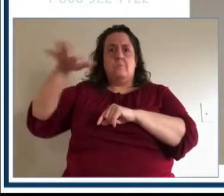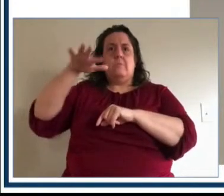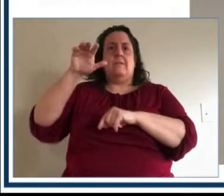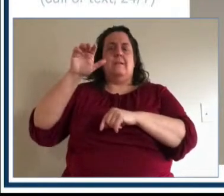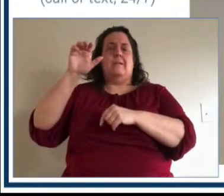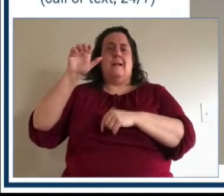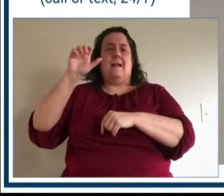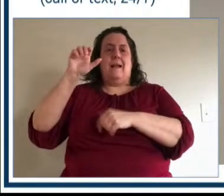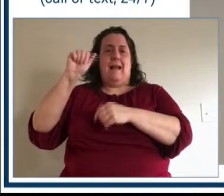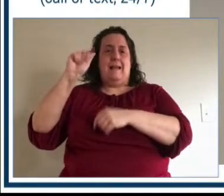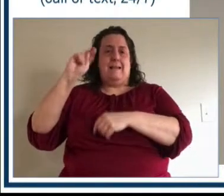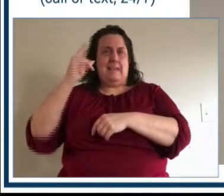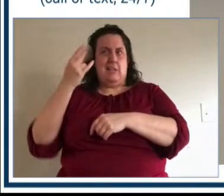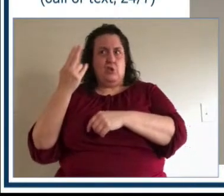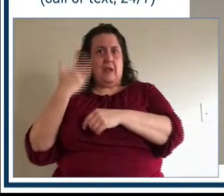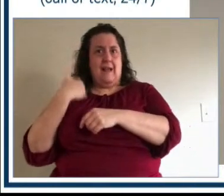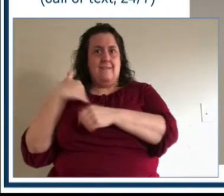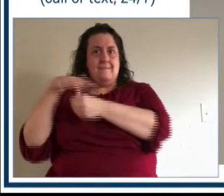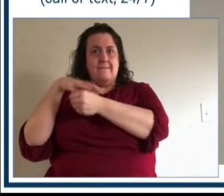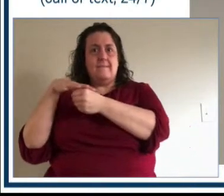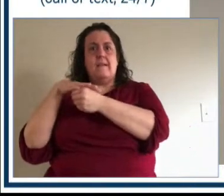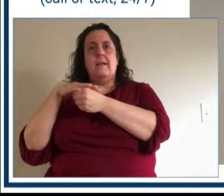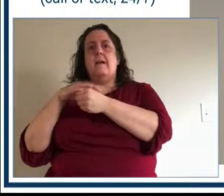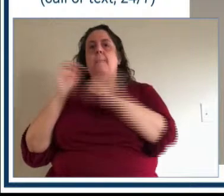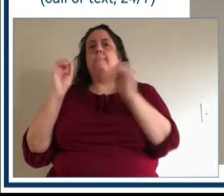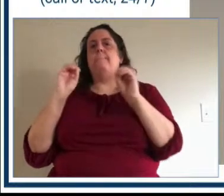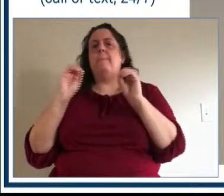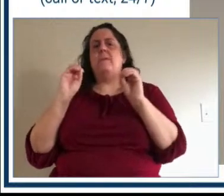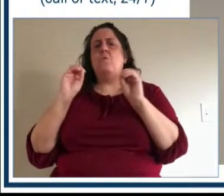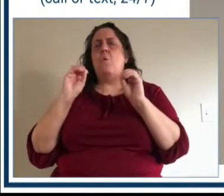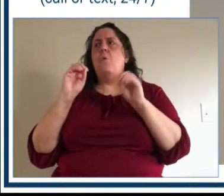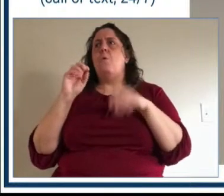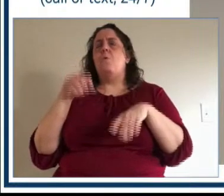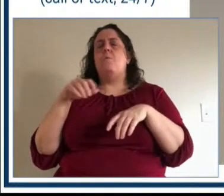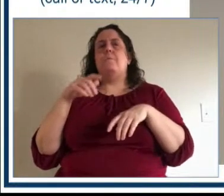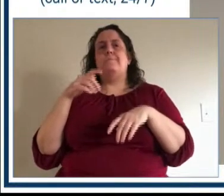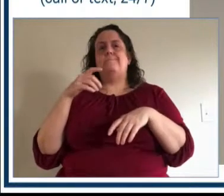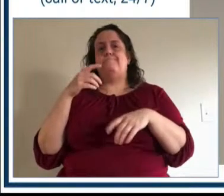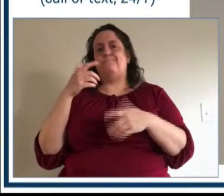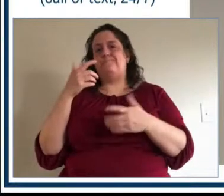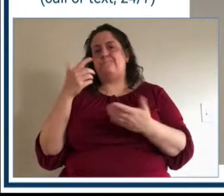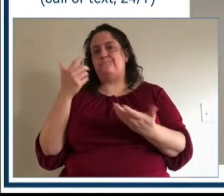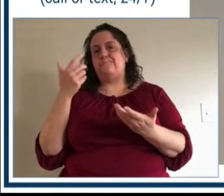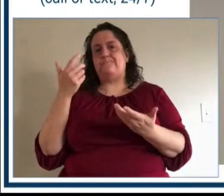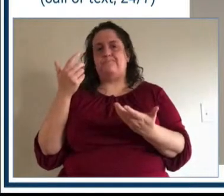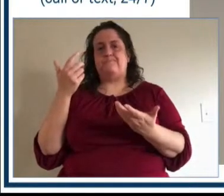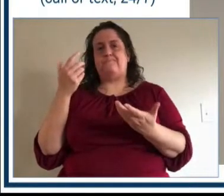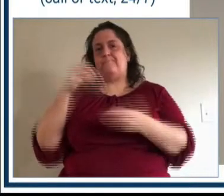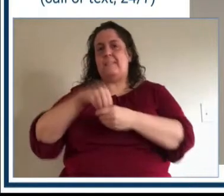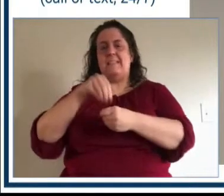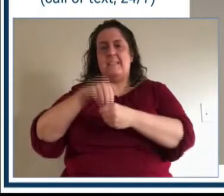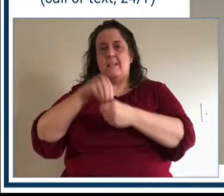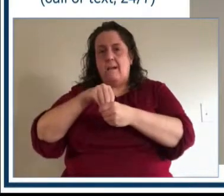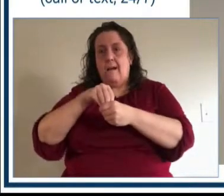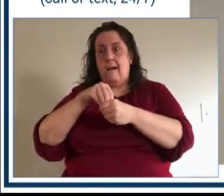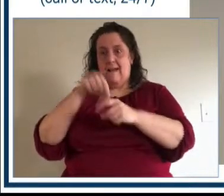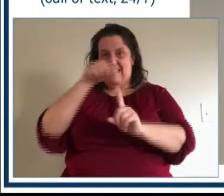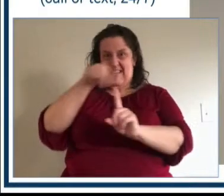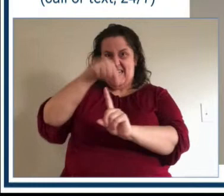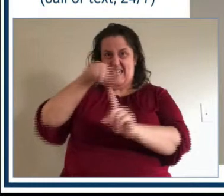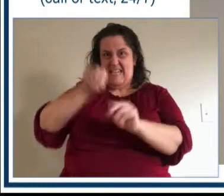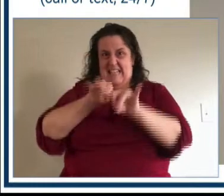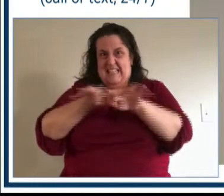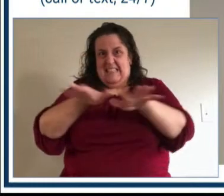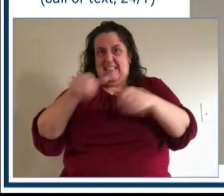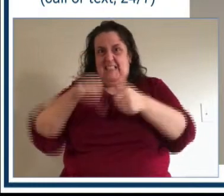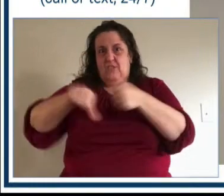any schools that have really had that were even come close to our thinking we need to be considering closing